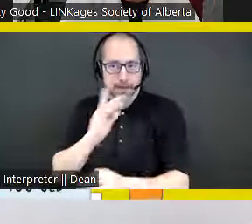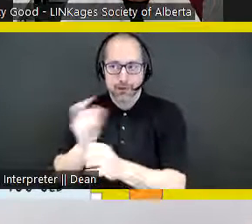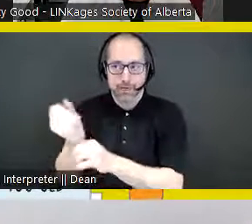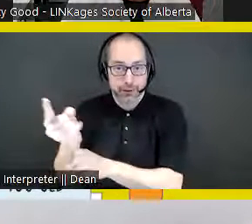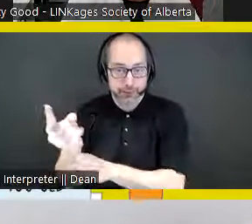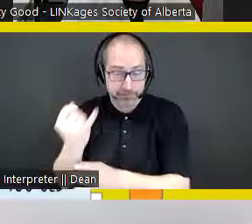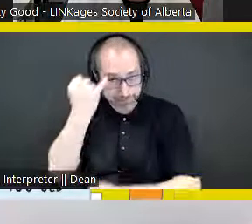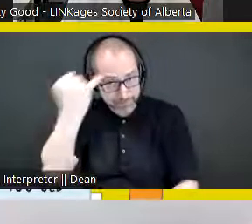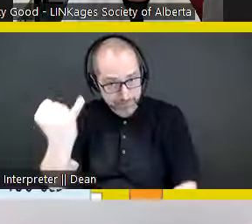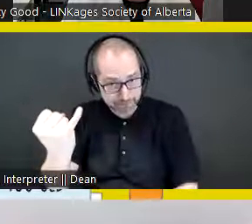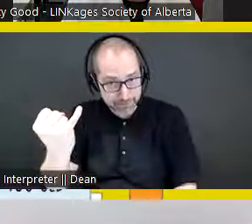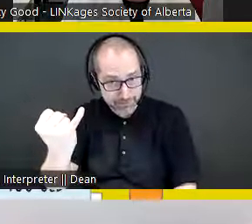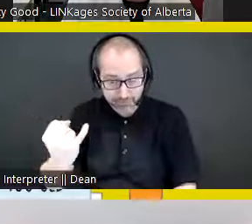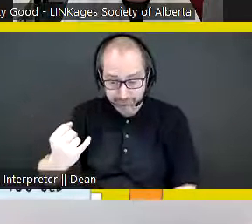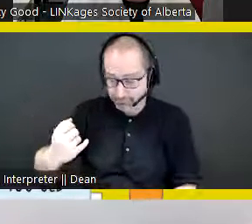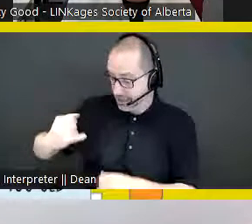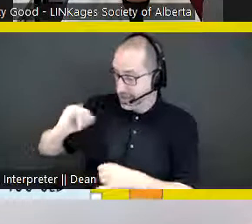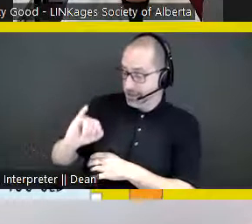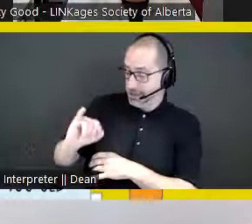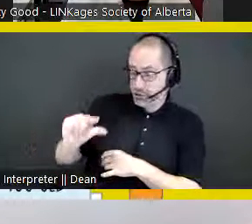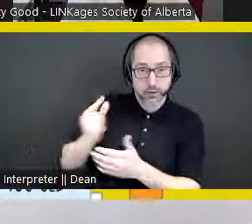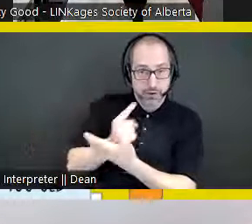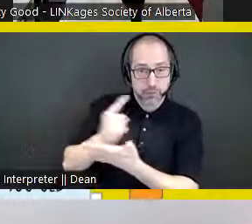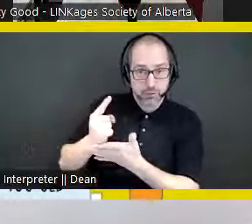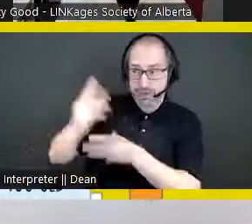imagine intergenerational week around the world,